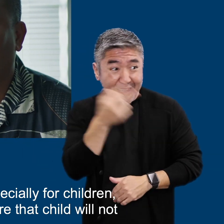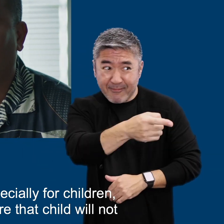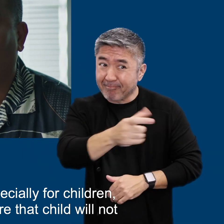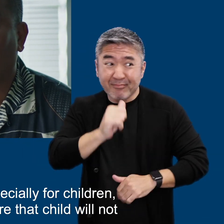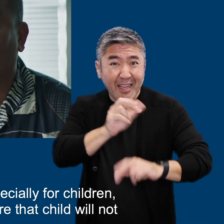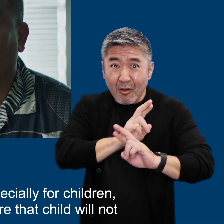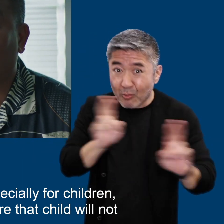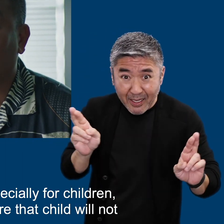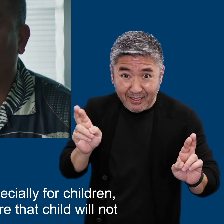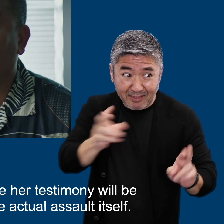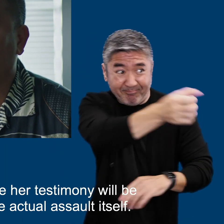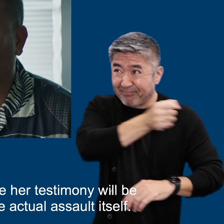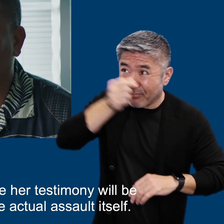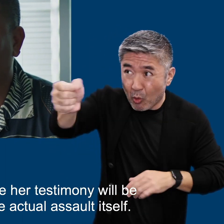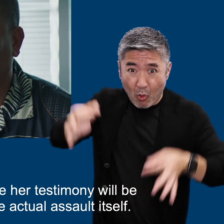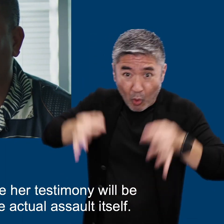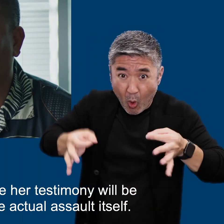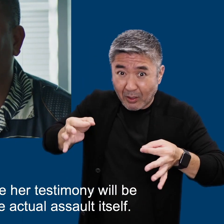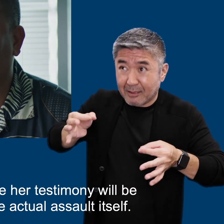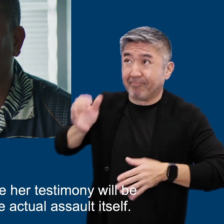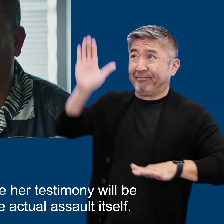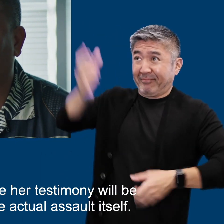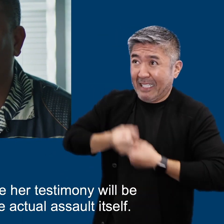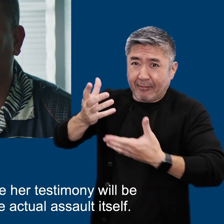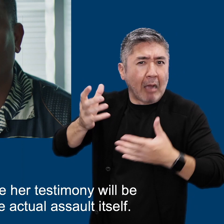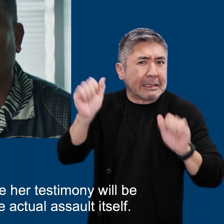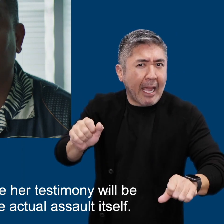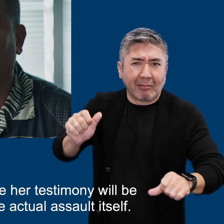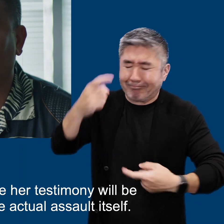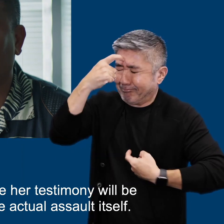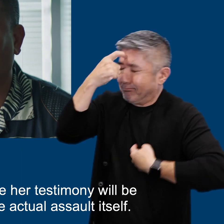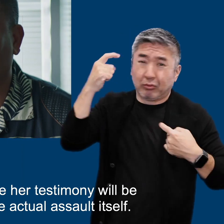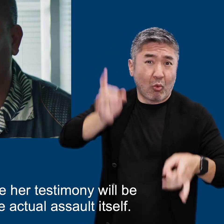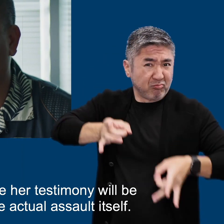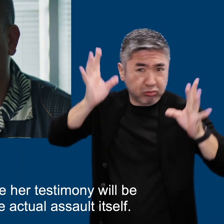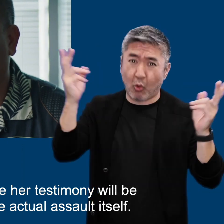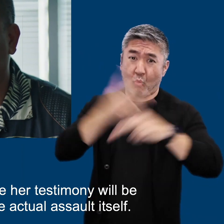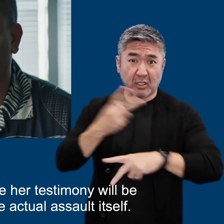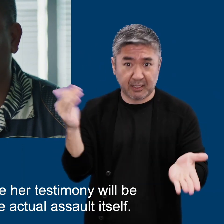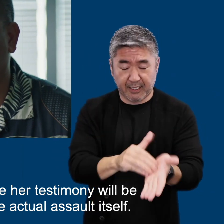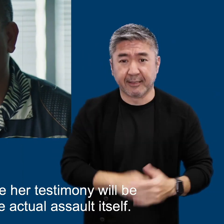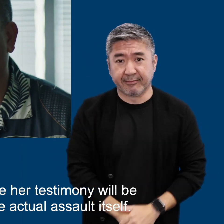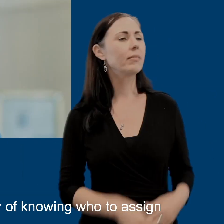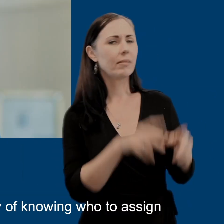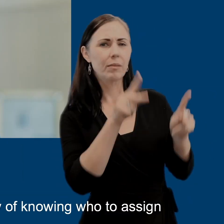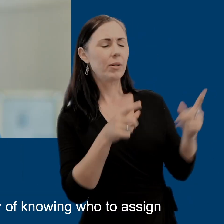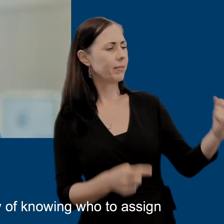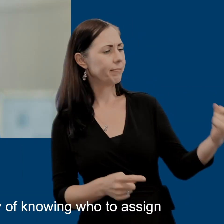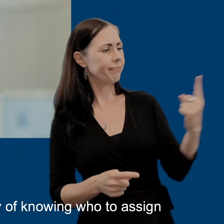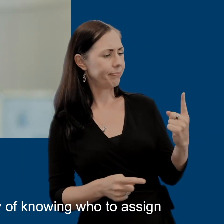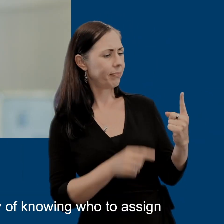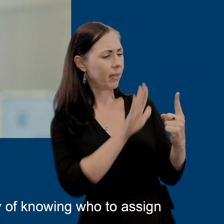child will not be re-traumatized, where her testimony will be worse for her than the actual assault itself. The